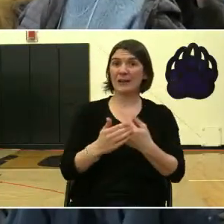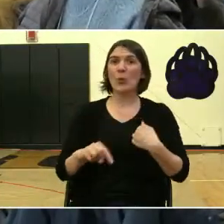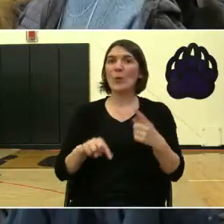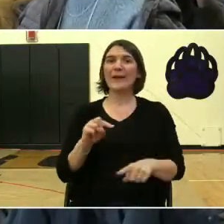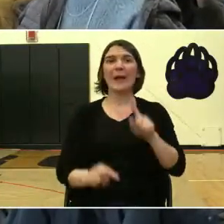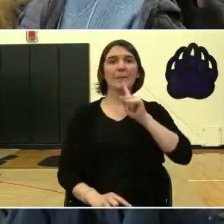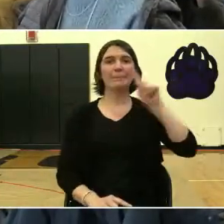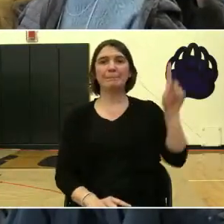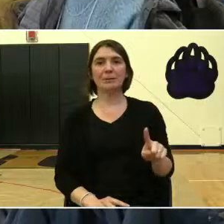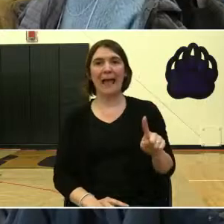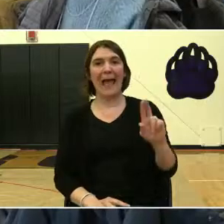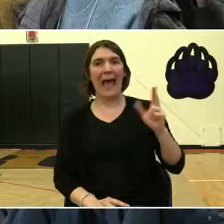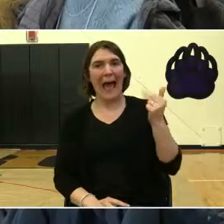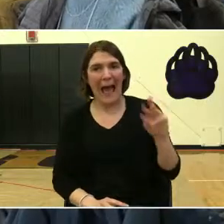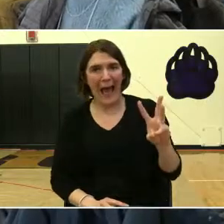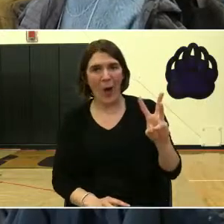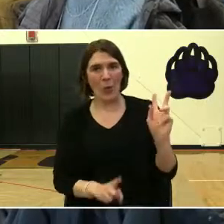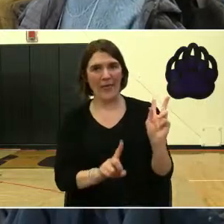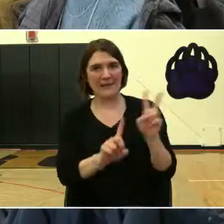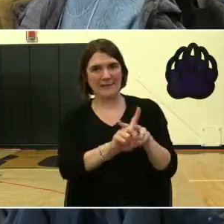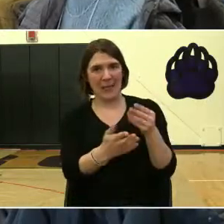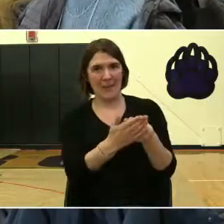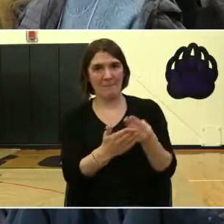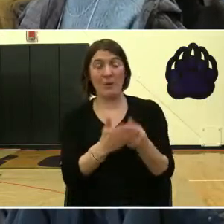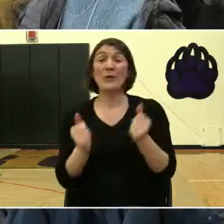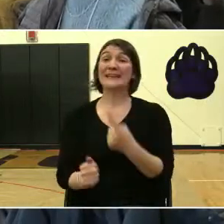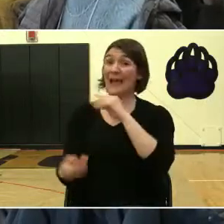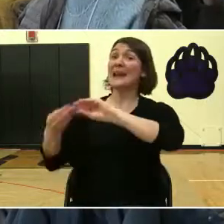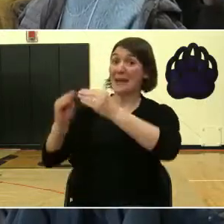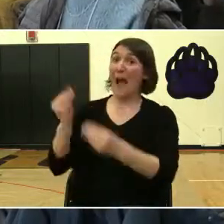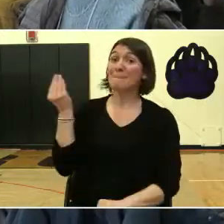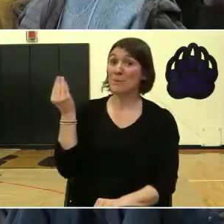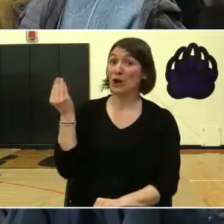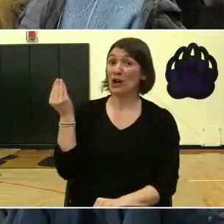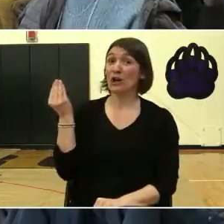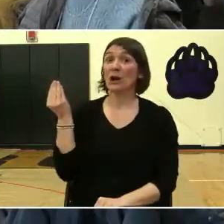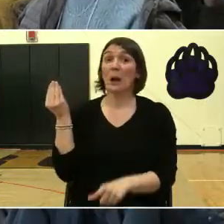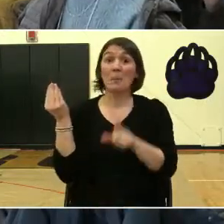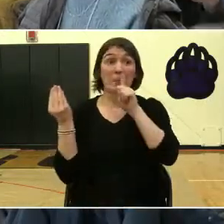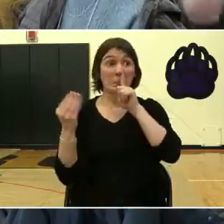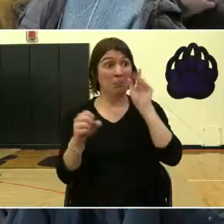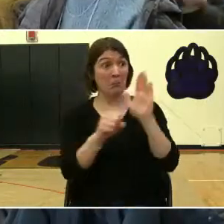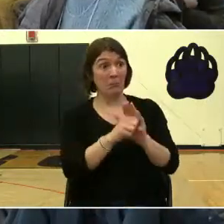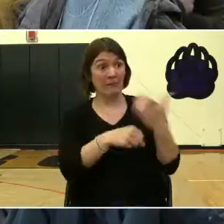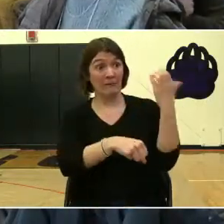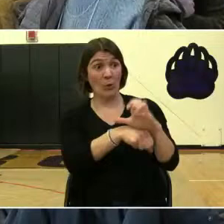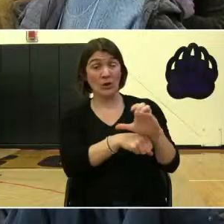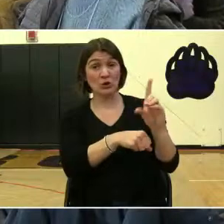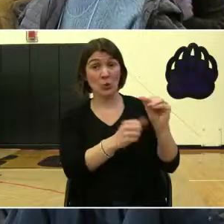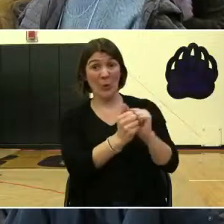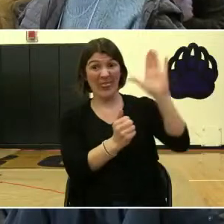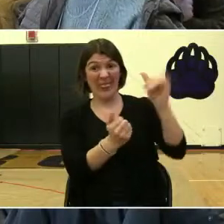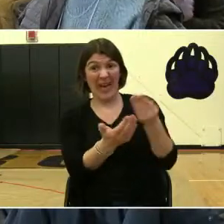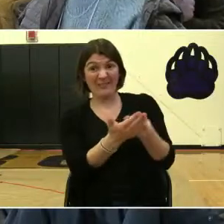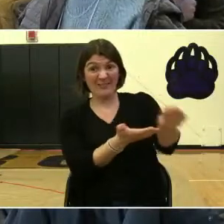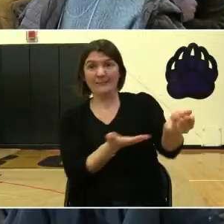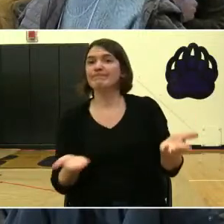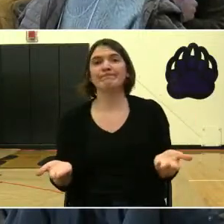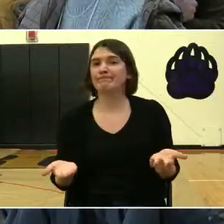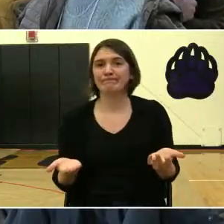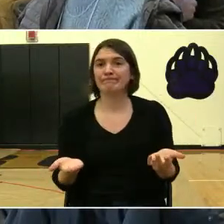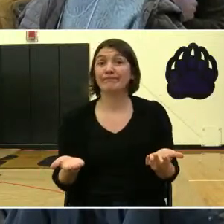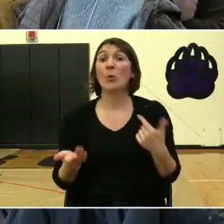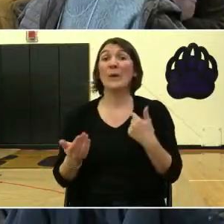direct how that will be implemented so we might make a movement to increase but we